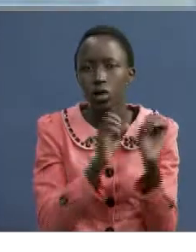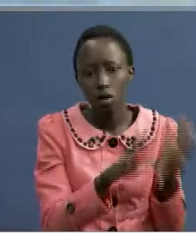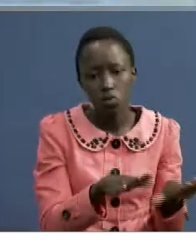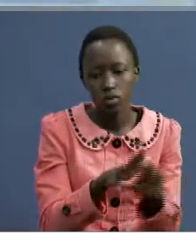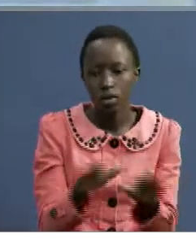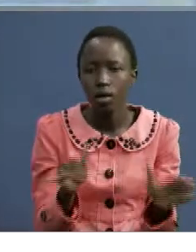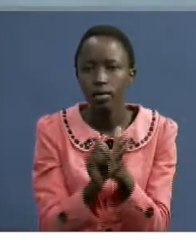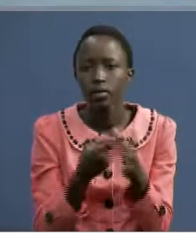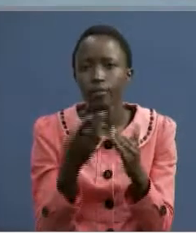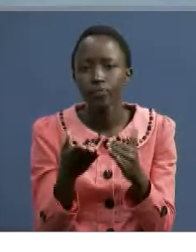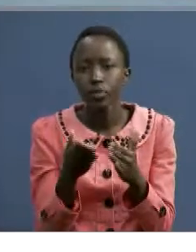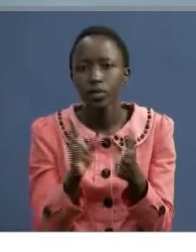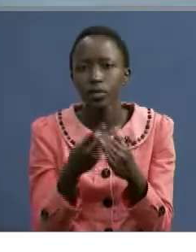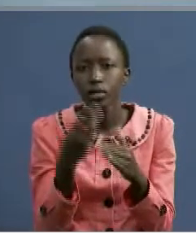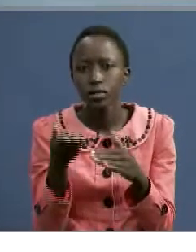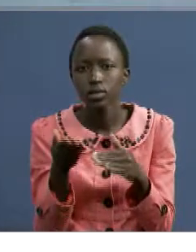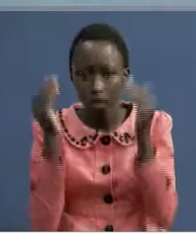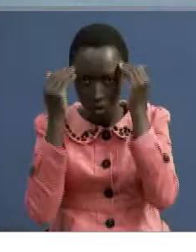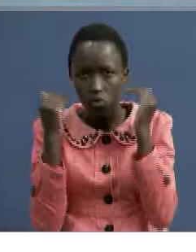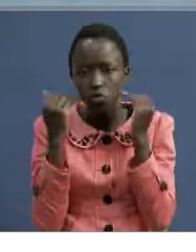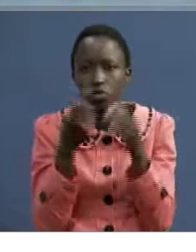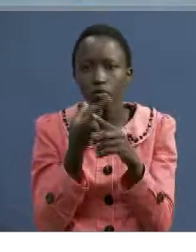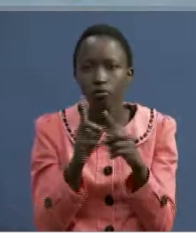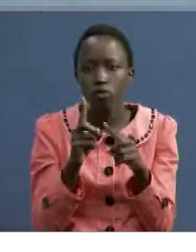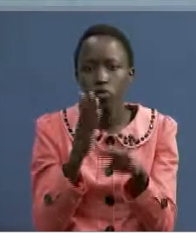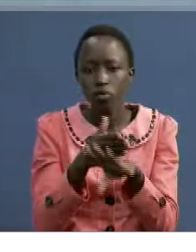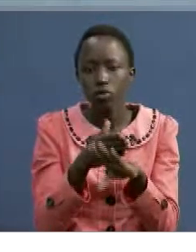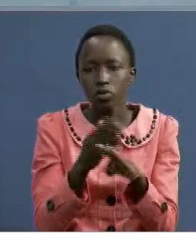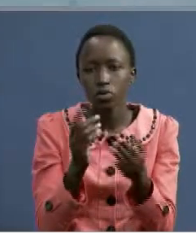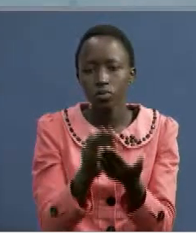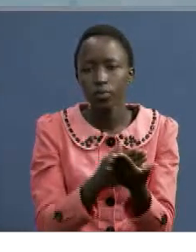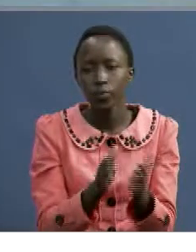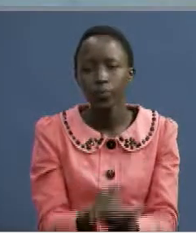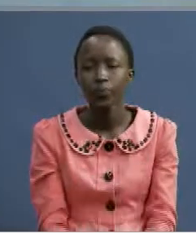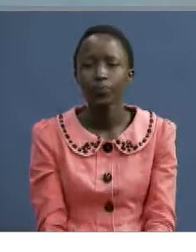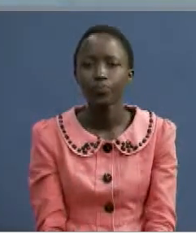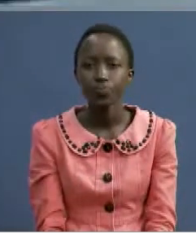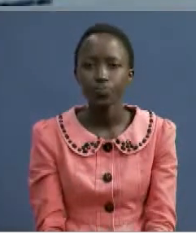lose their land, get apprehended and charged in court for falsification of documentation.